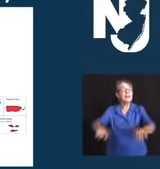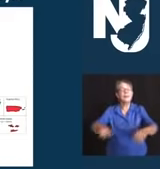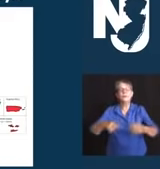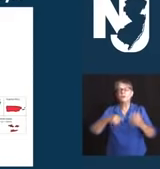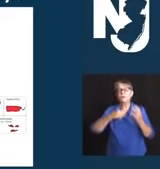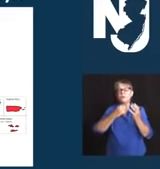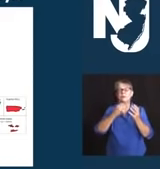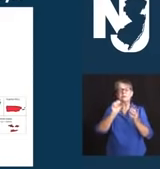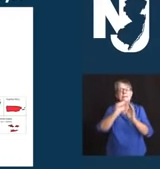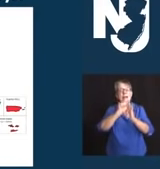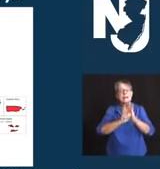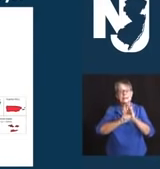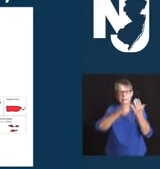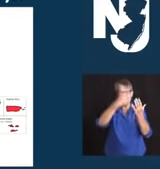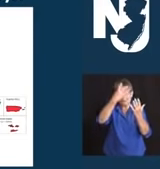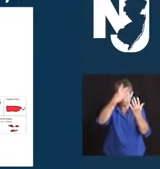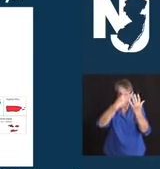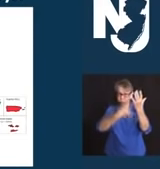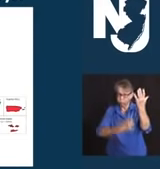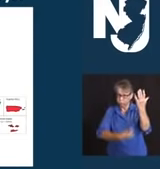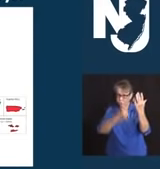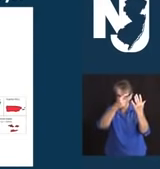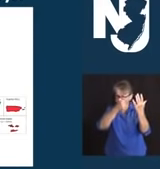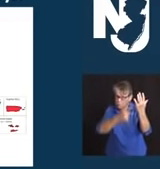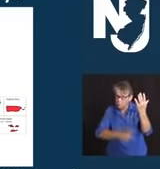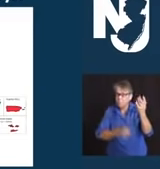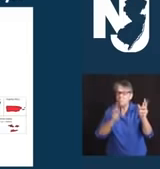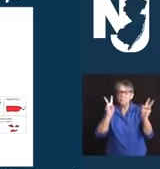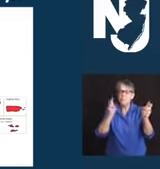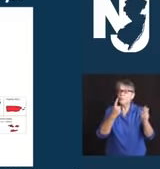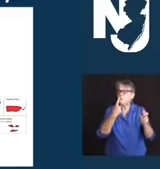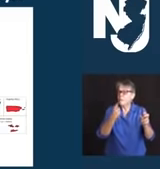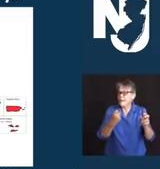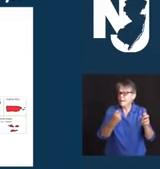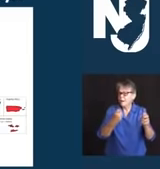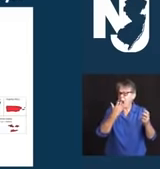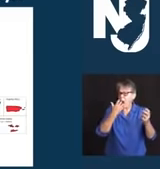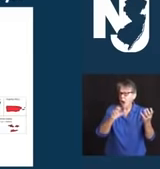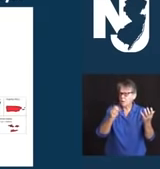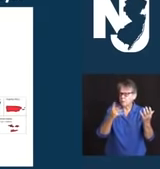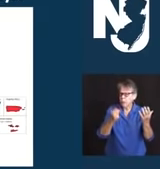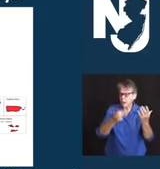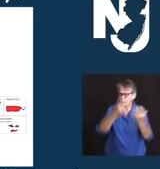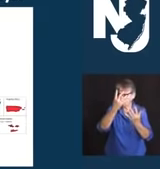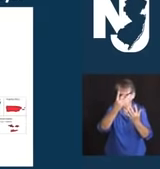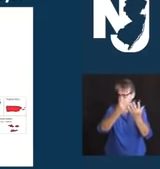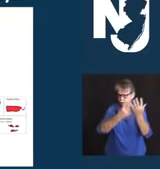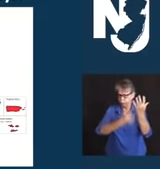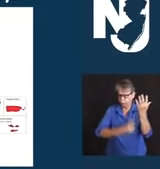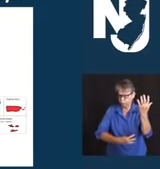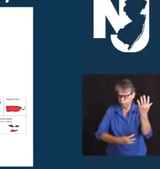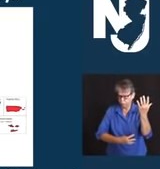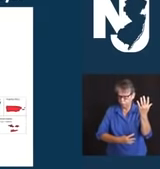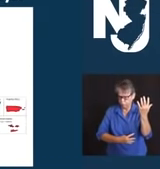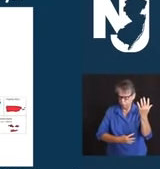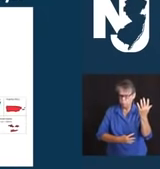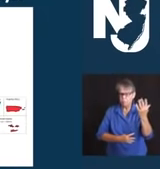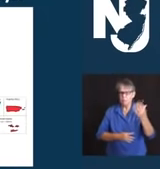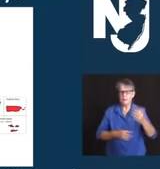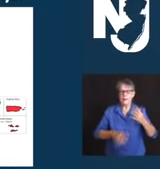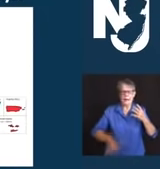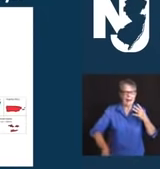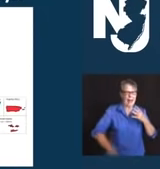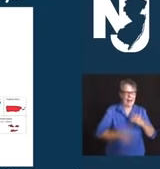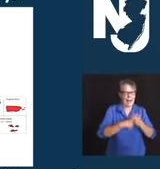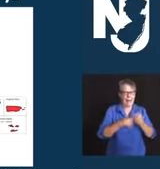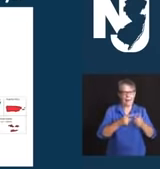14-day self-quarantine period was updated. 2 states, Alaska and Montana, returned to the list, which